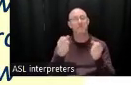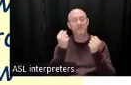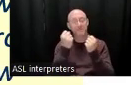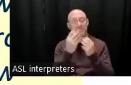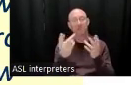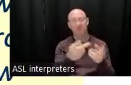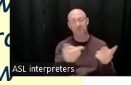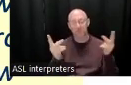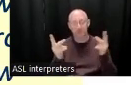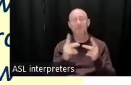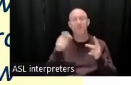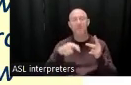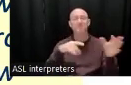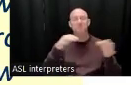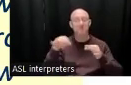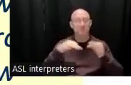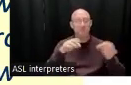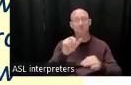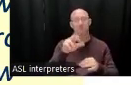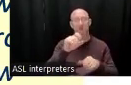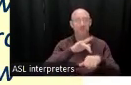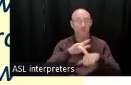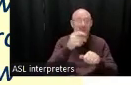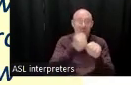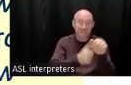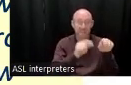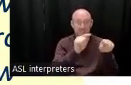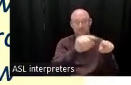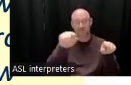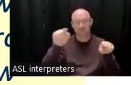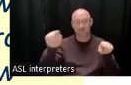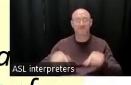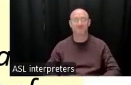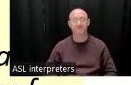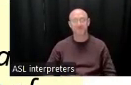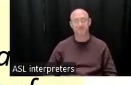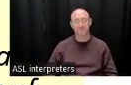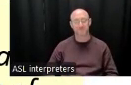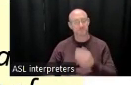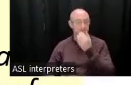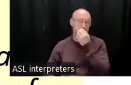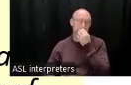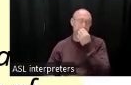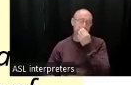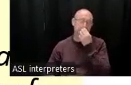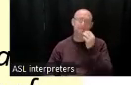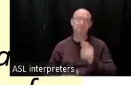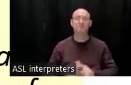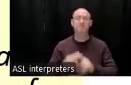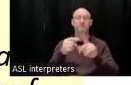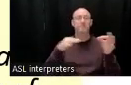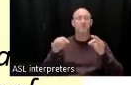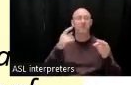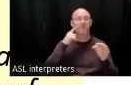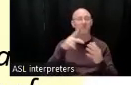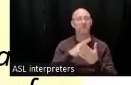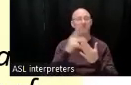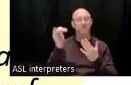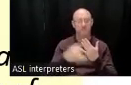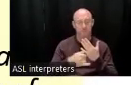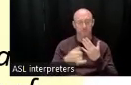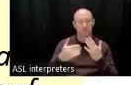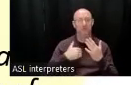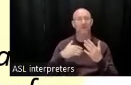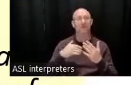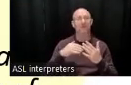they want a discussion of the resources available at each site. There's special instructions for projects that have early